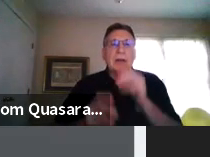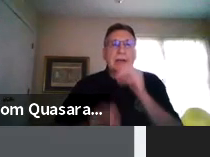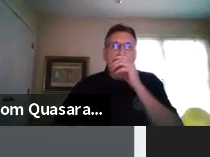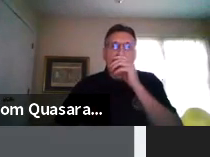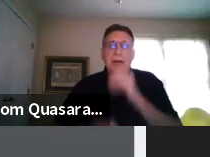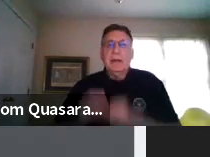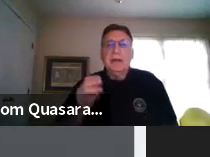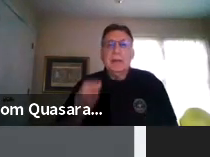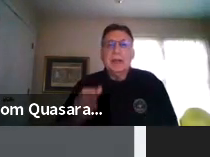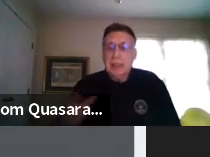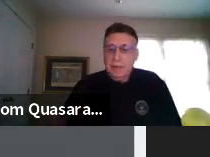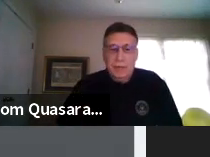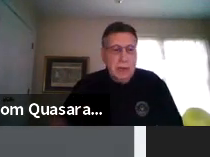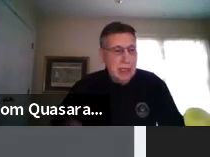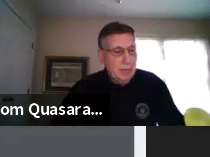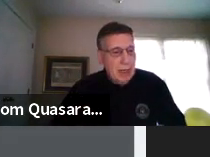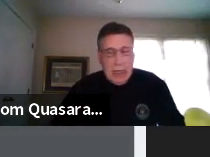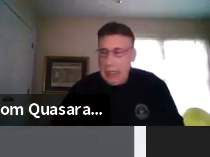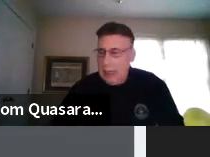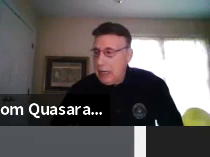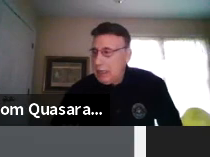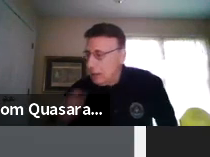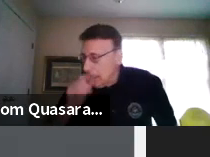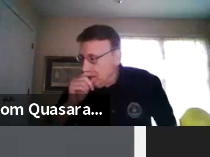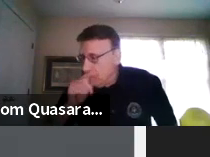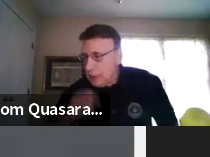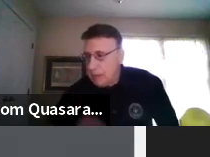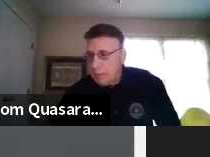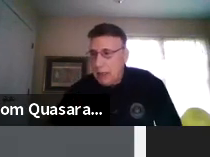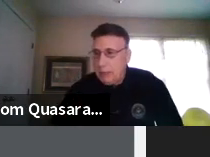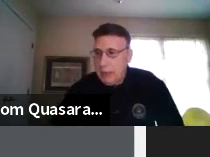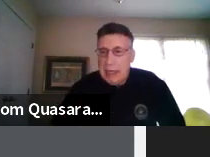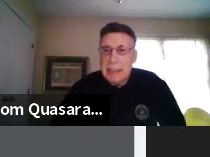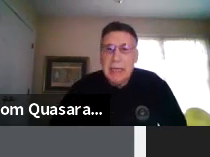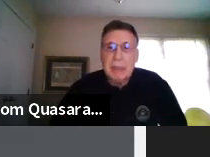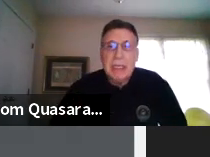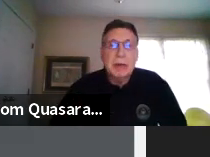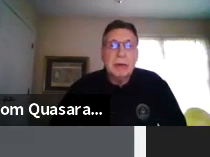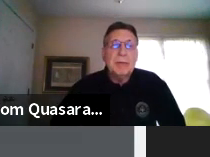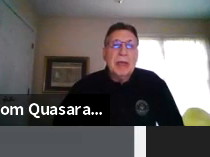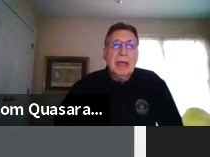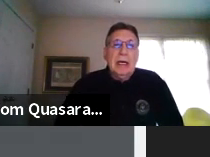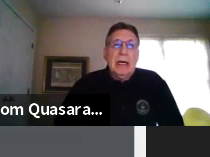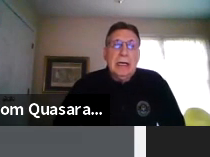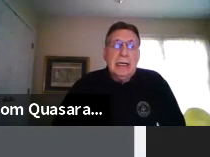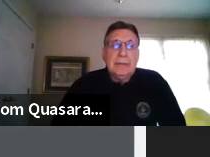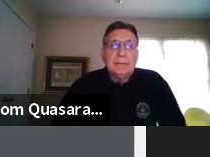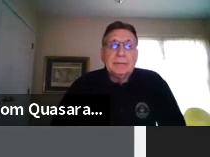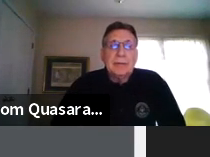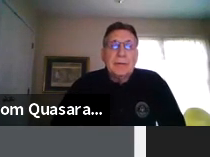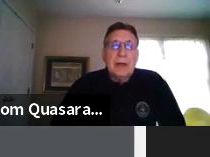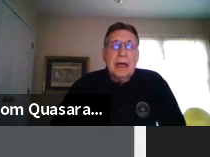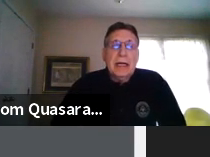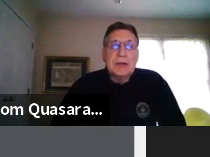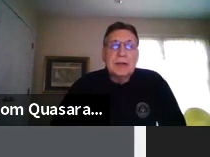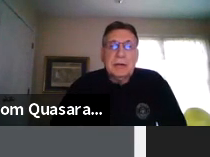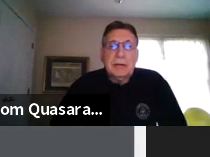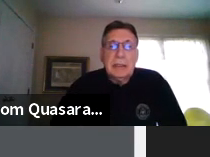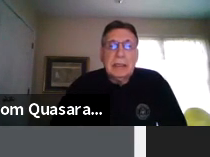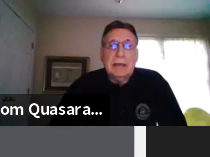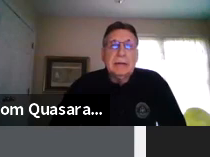All right, so looking at the Michigan FOIA, and Mike, I'll have you be my timekeeper.